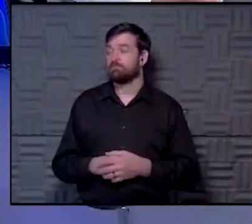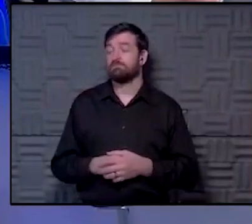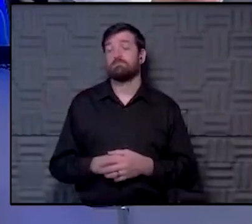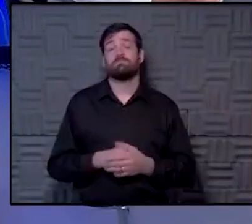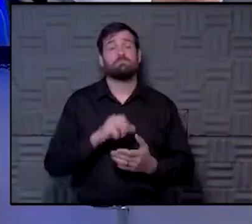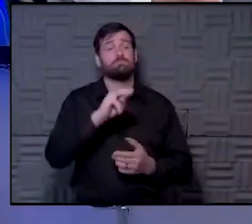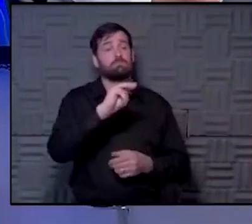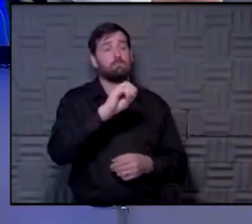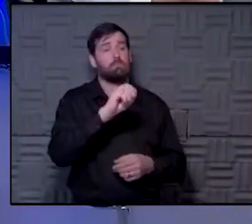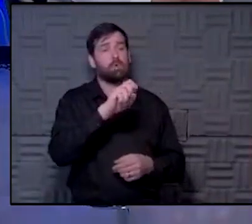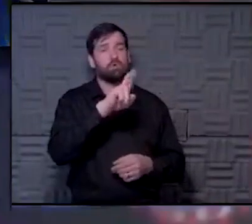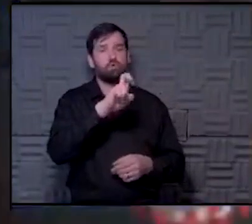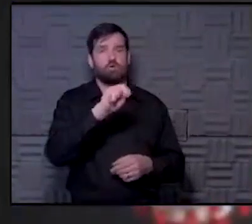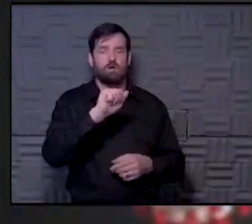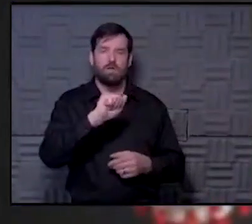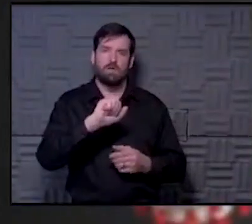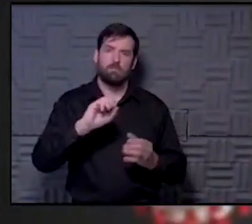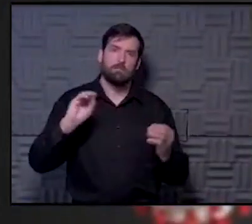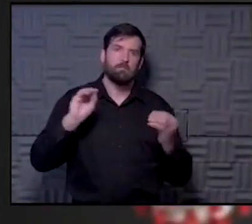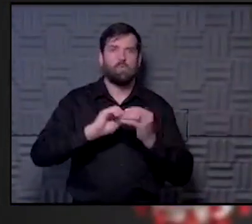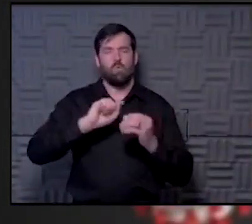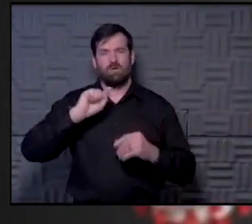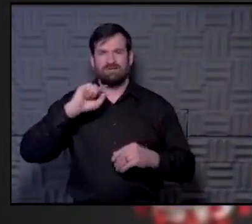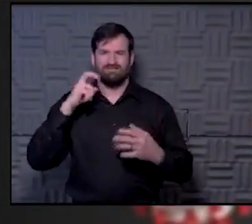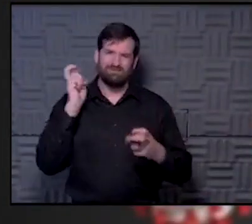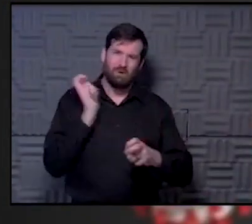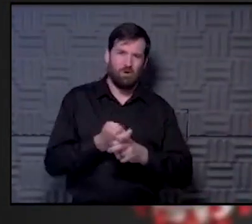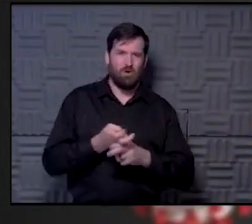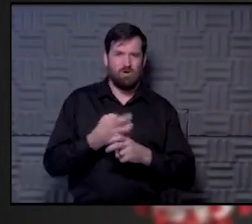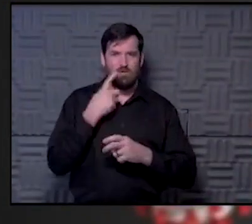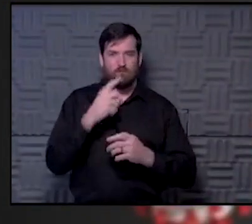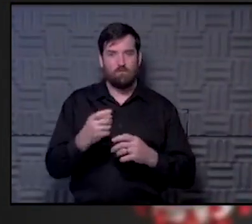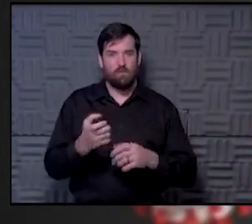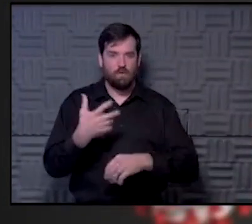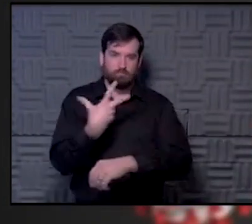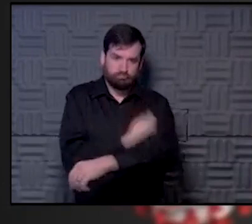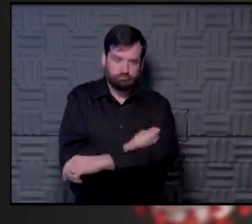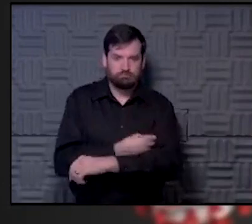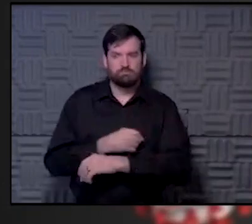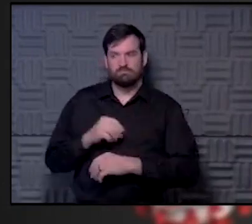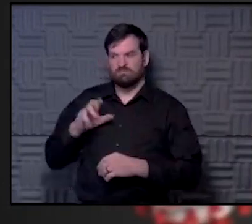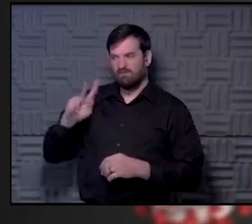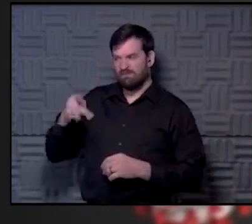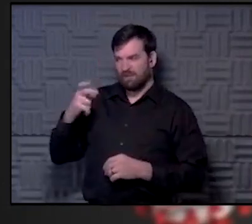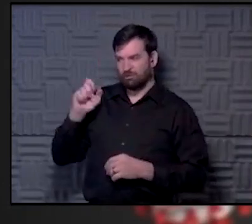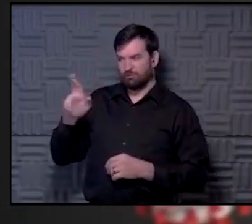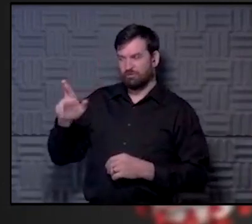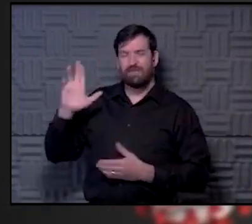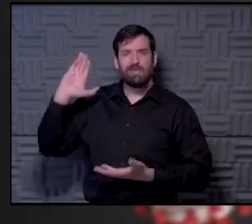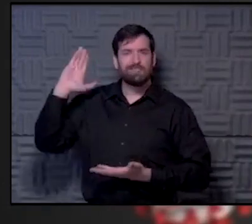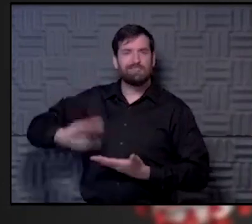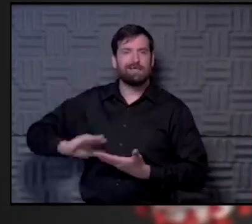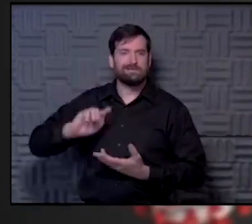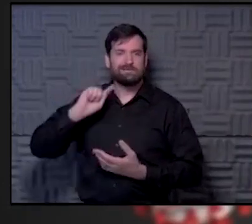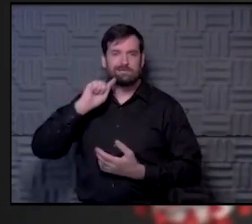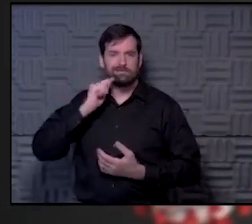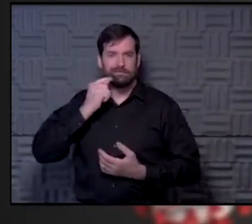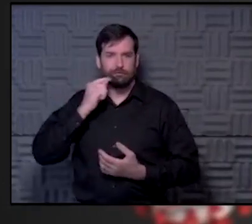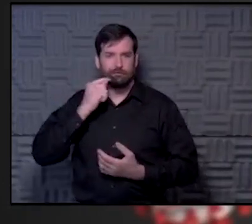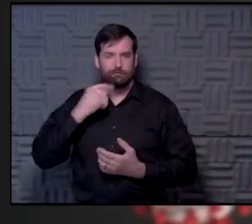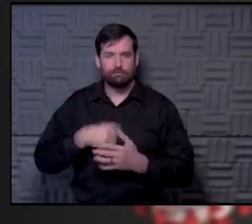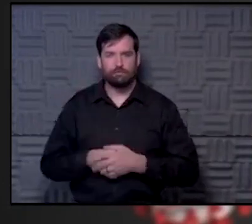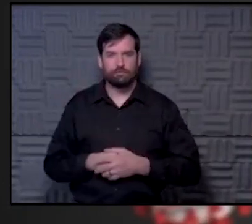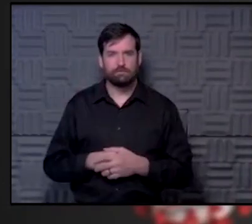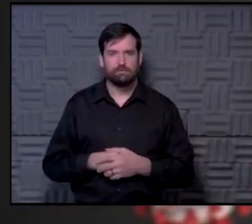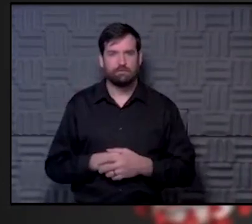the Moderna vaccine harder on the body than Pfizer? I've heard people who take Moderna have more reactions and symptoms